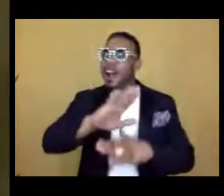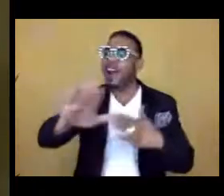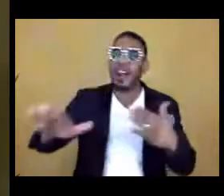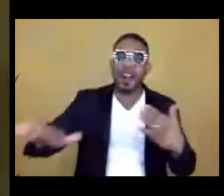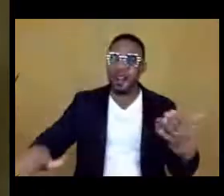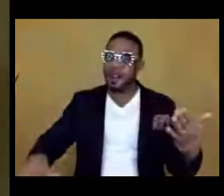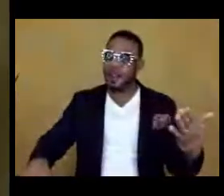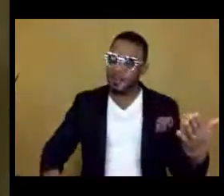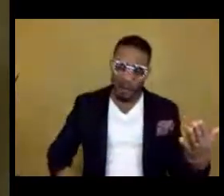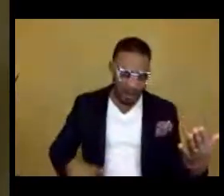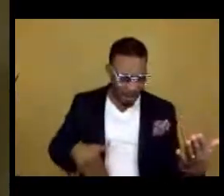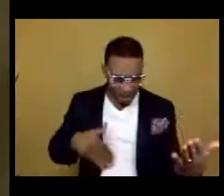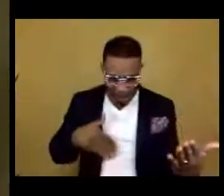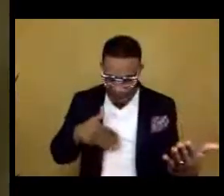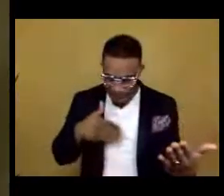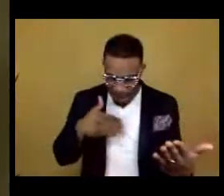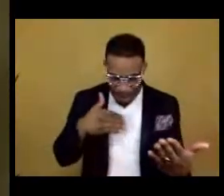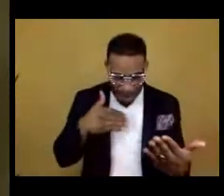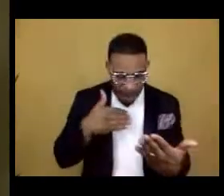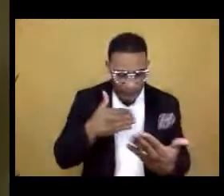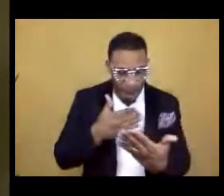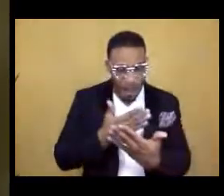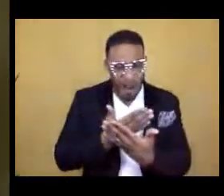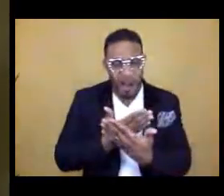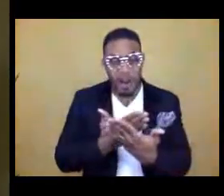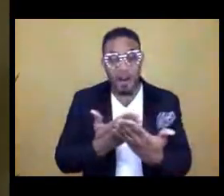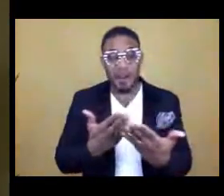of him.